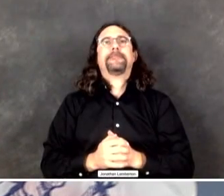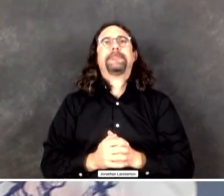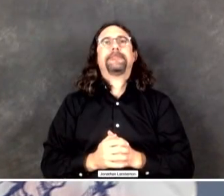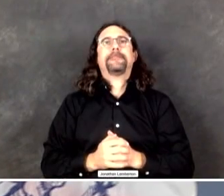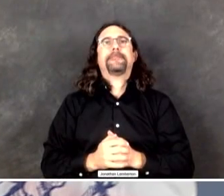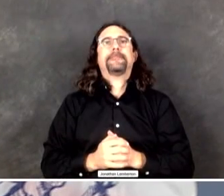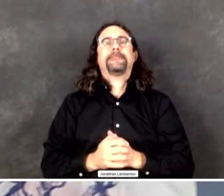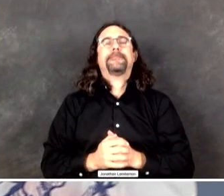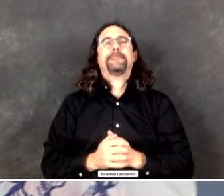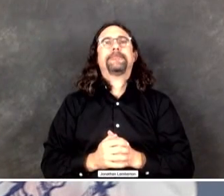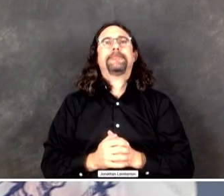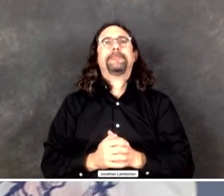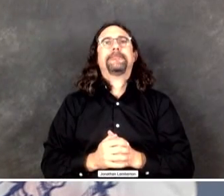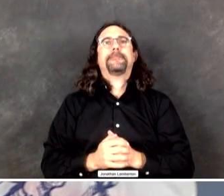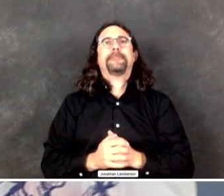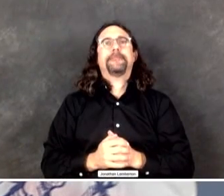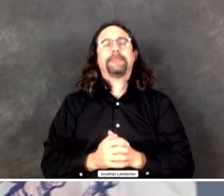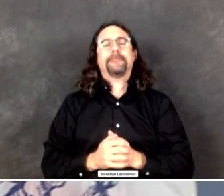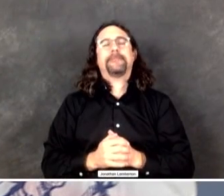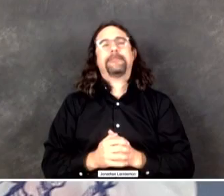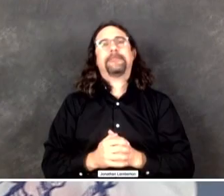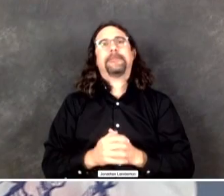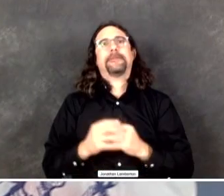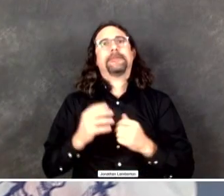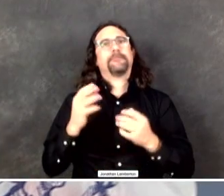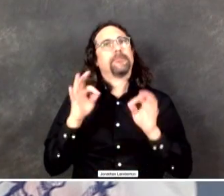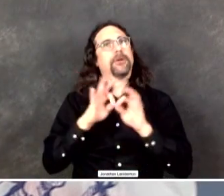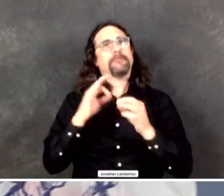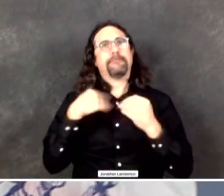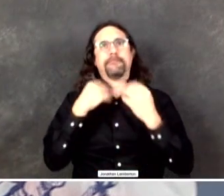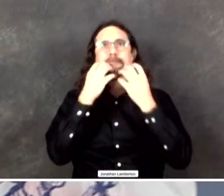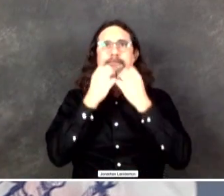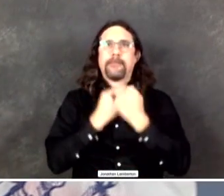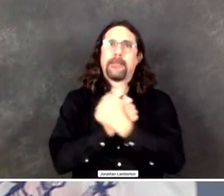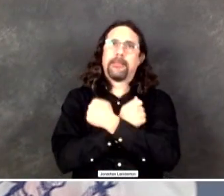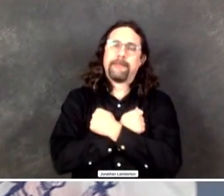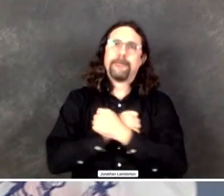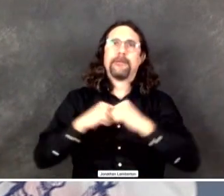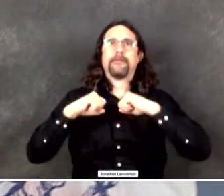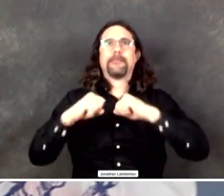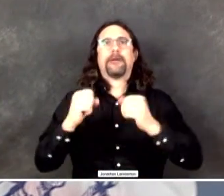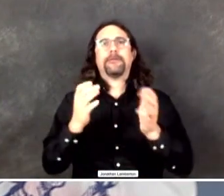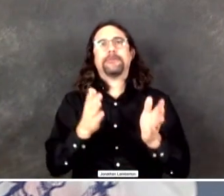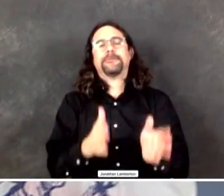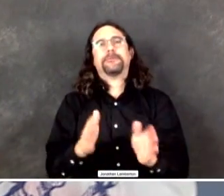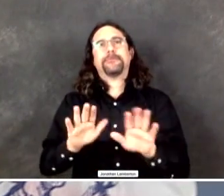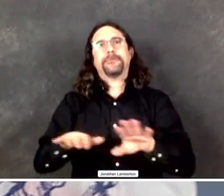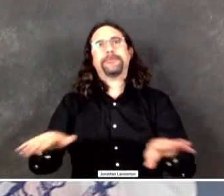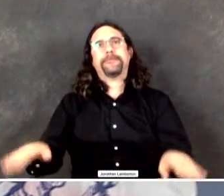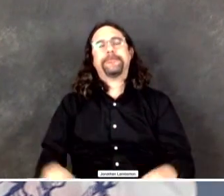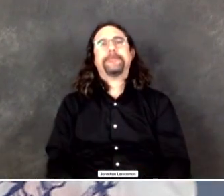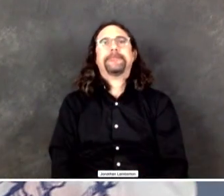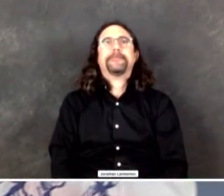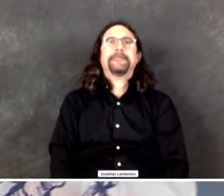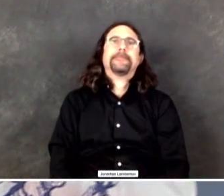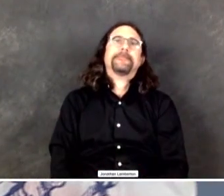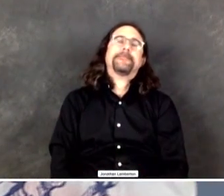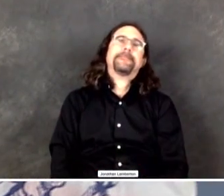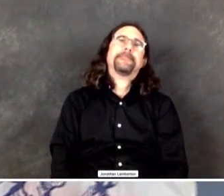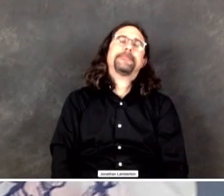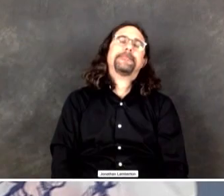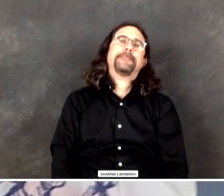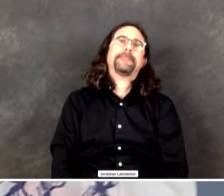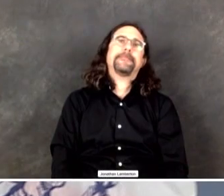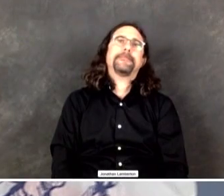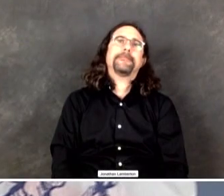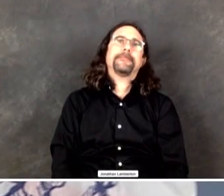support each other, practice these new rules, these new realities that have actually